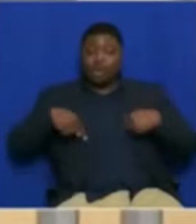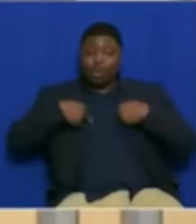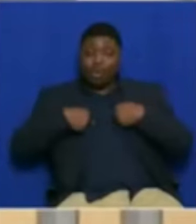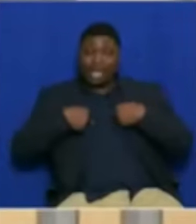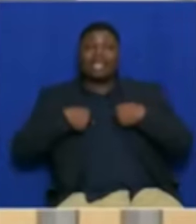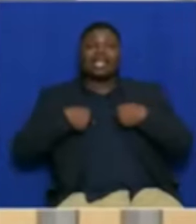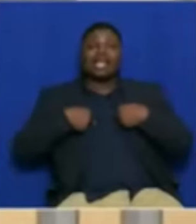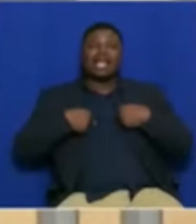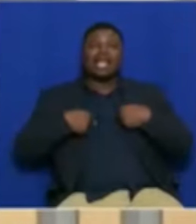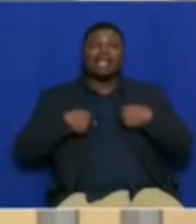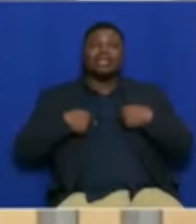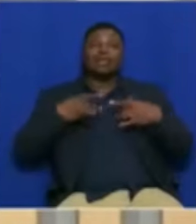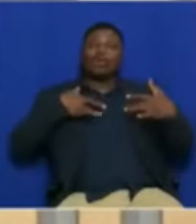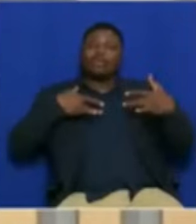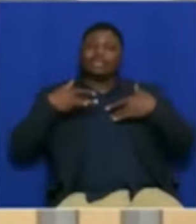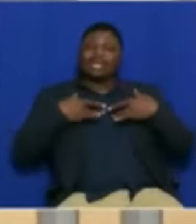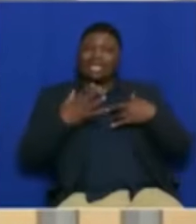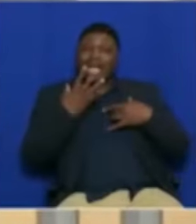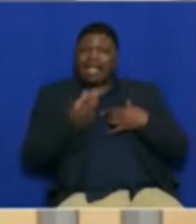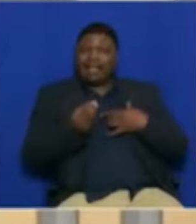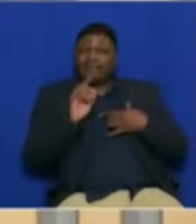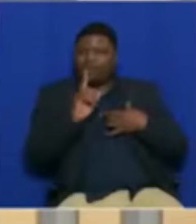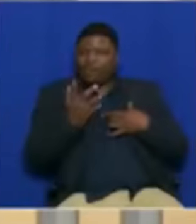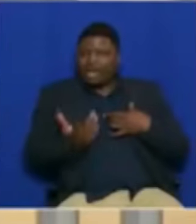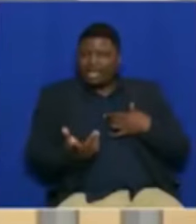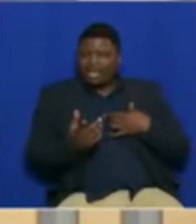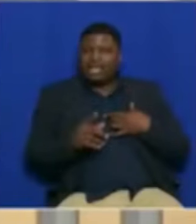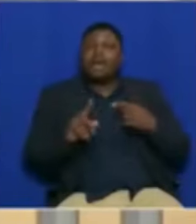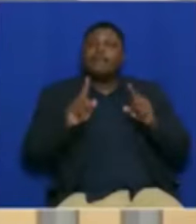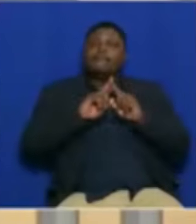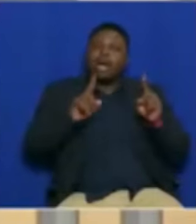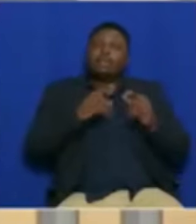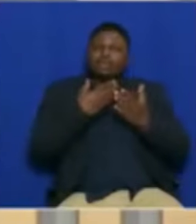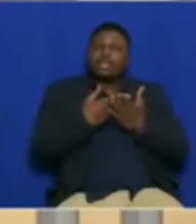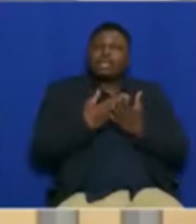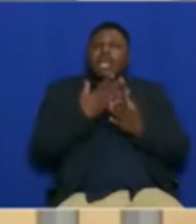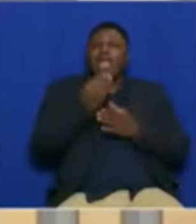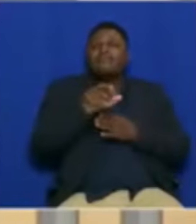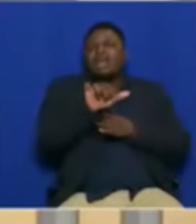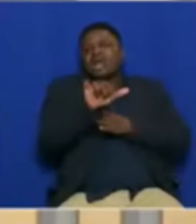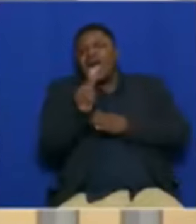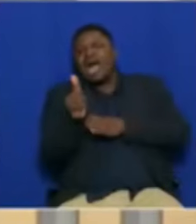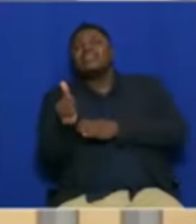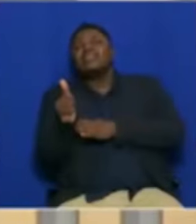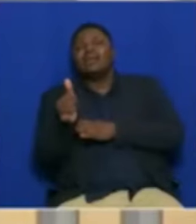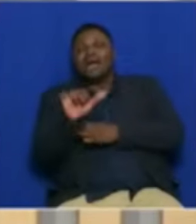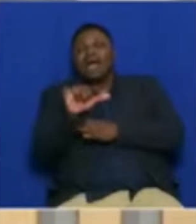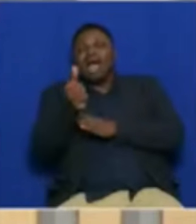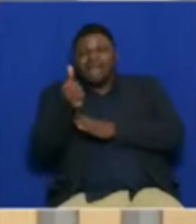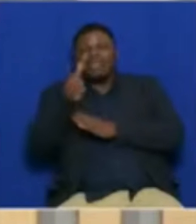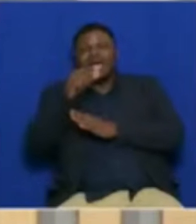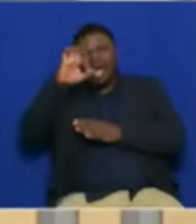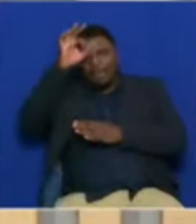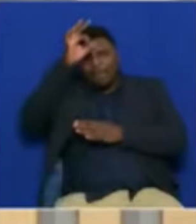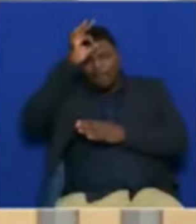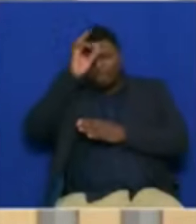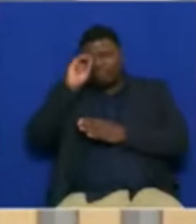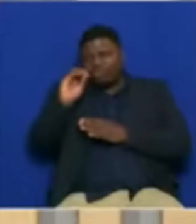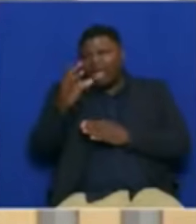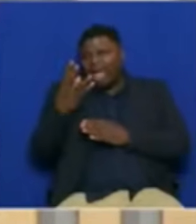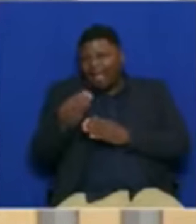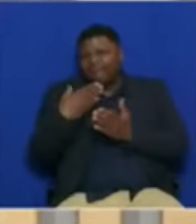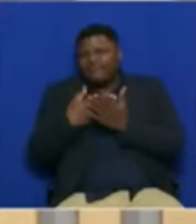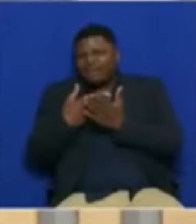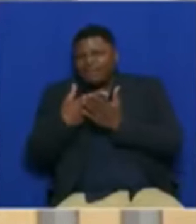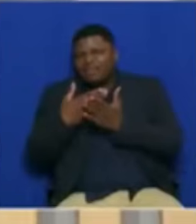crime intelligence generals that he could have used to sit on the panel, because it's a sensitive crime intelligence post. It's a